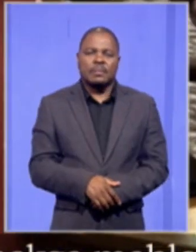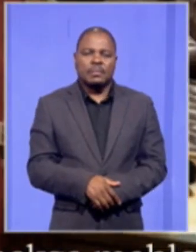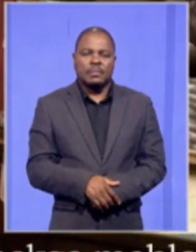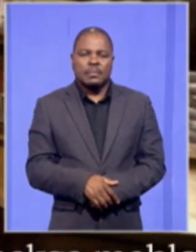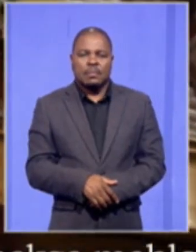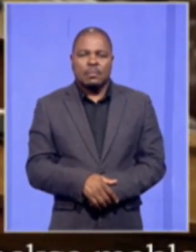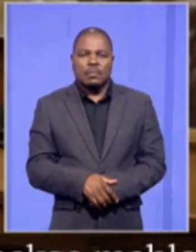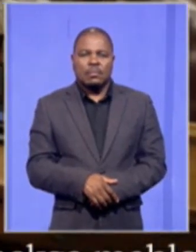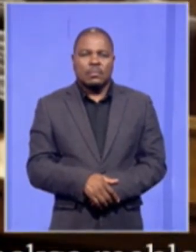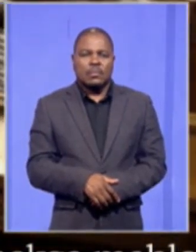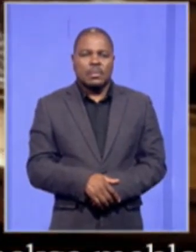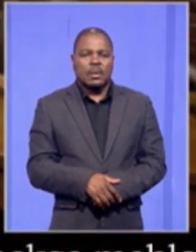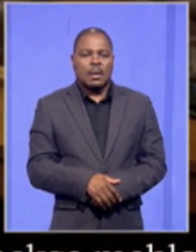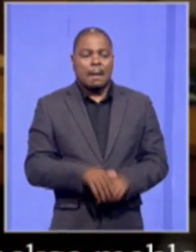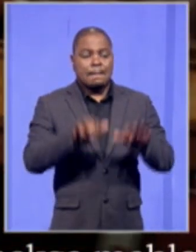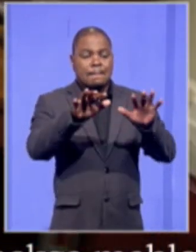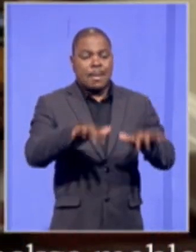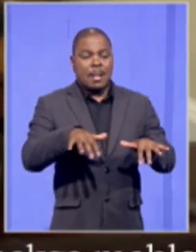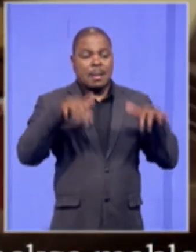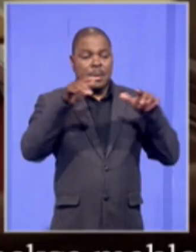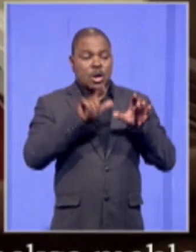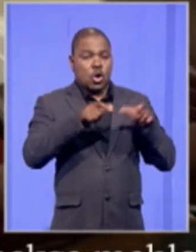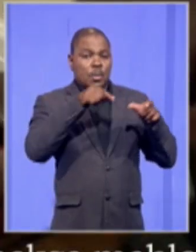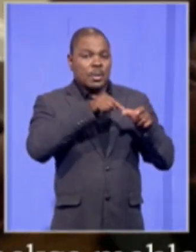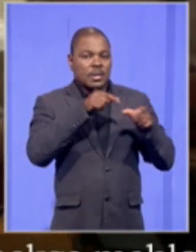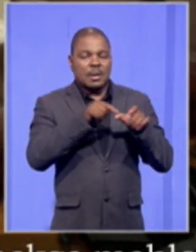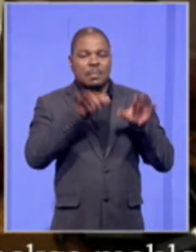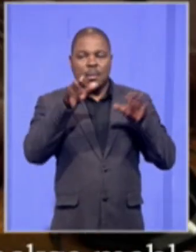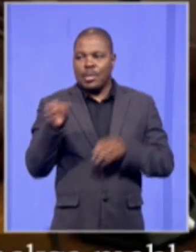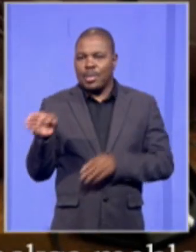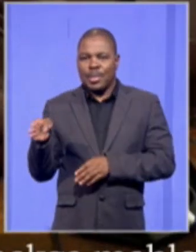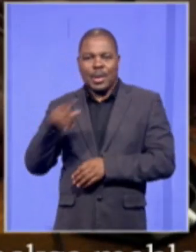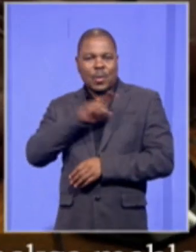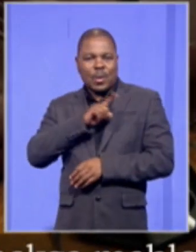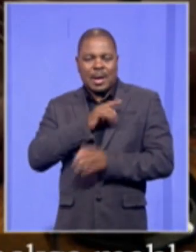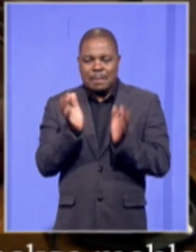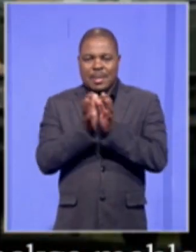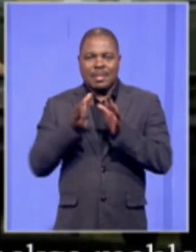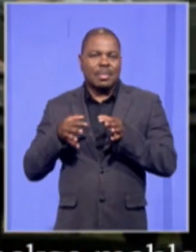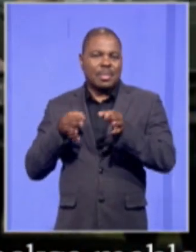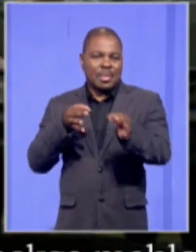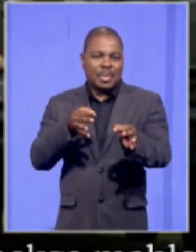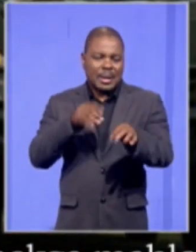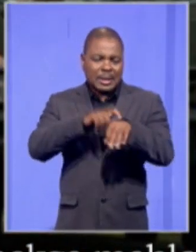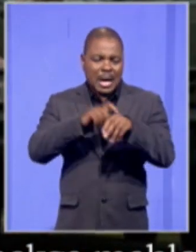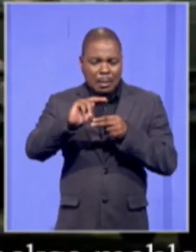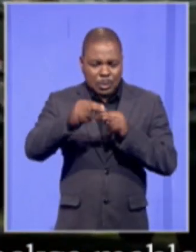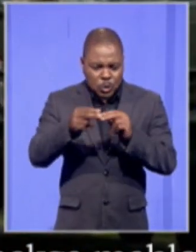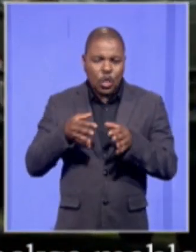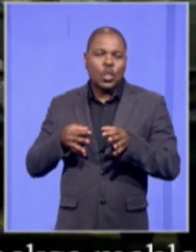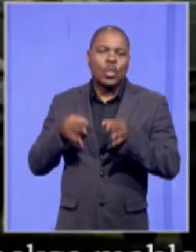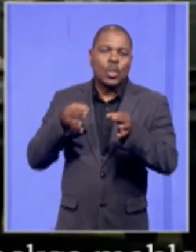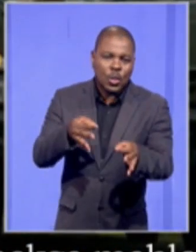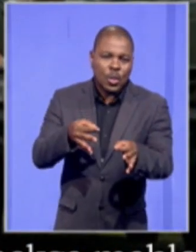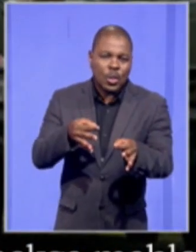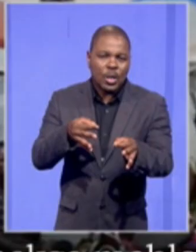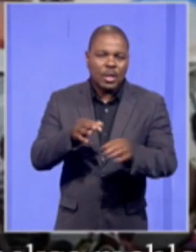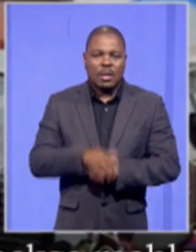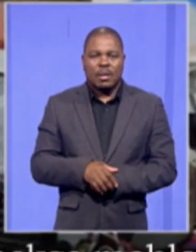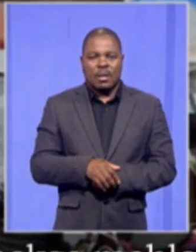Tulo ya komiti ya palamente yeo e bego e sena motho ka morago ga go šutiša kopano ka motsotswana wa mafelelo ka baka la go